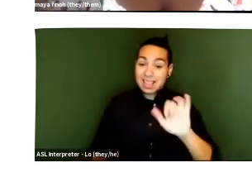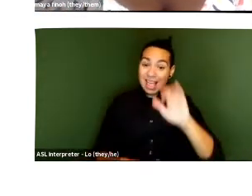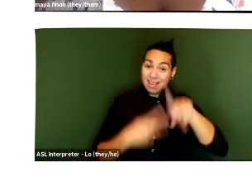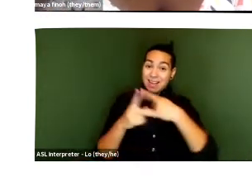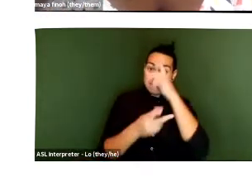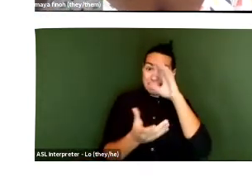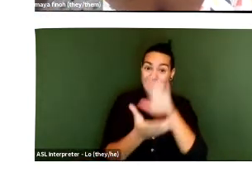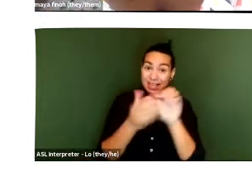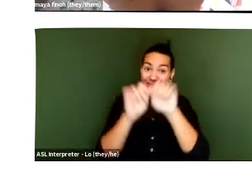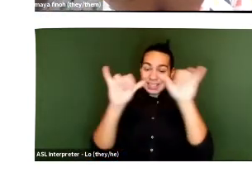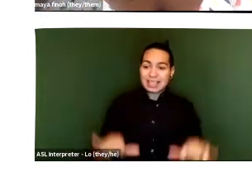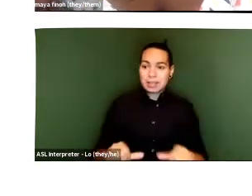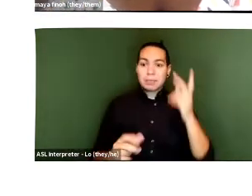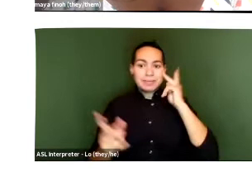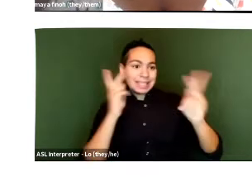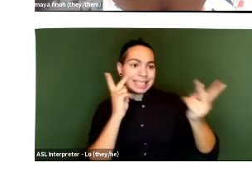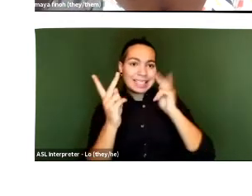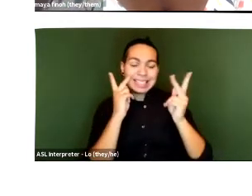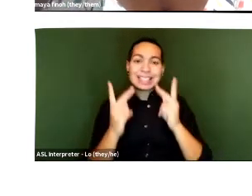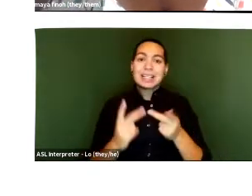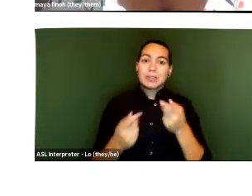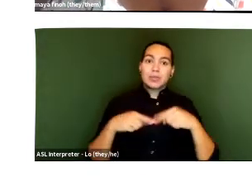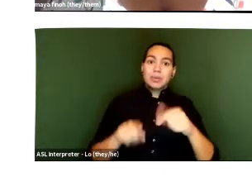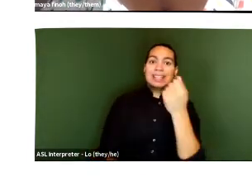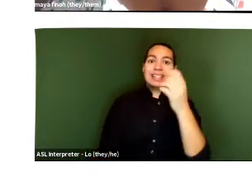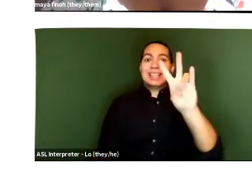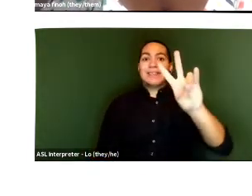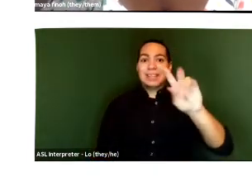the writings on race in the 17 and 1800s.